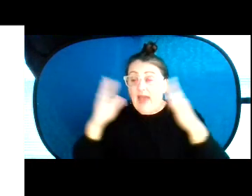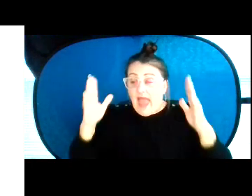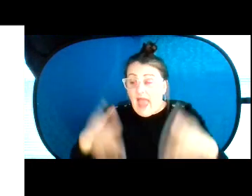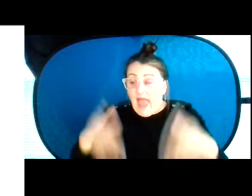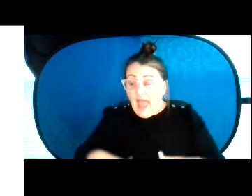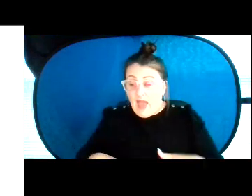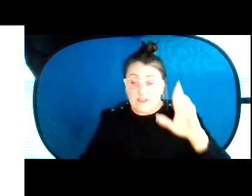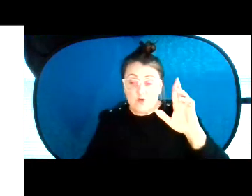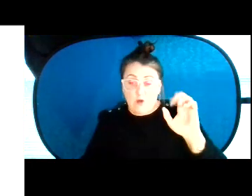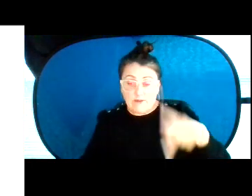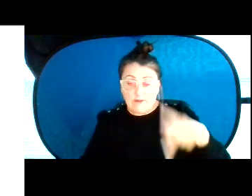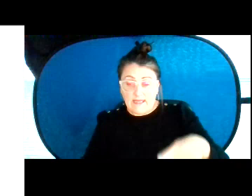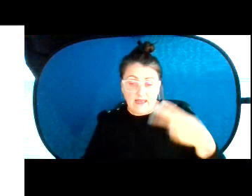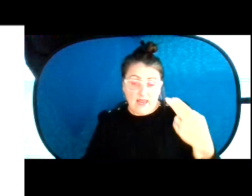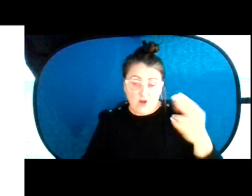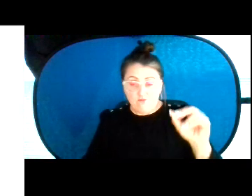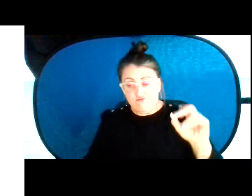community.